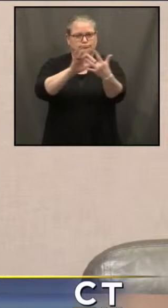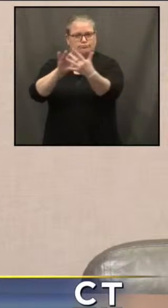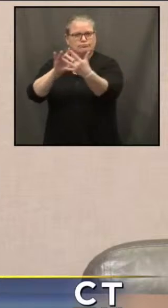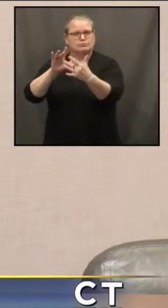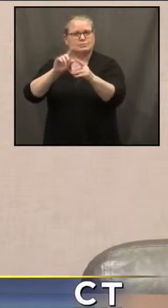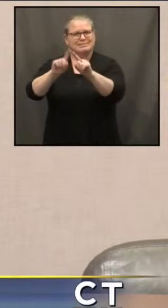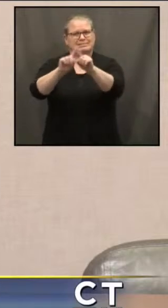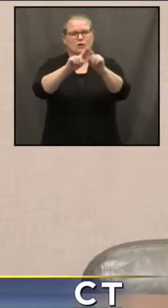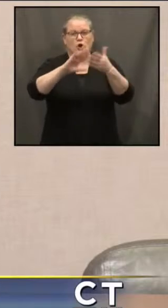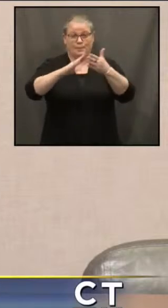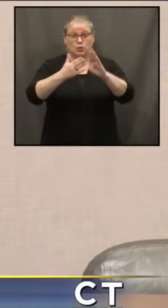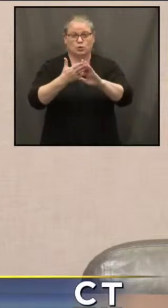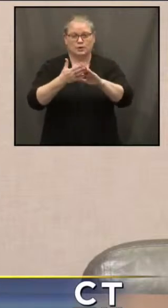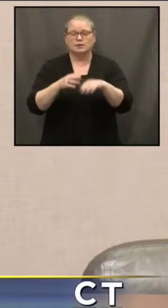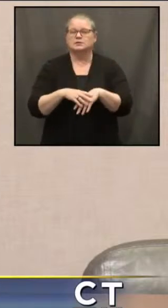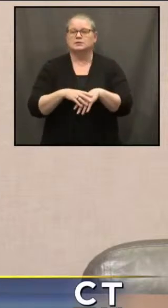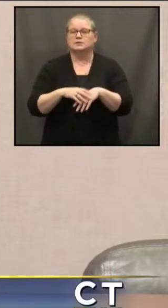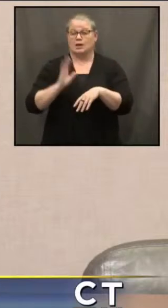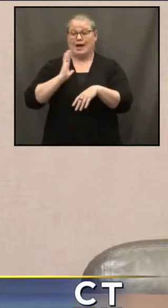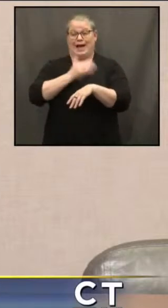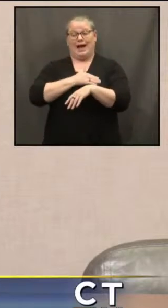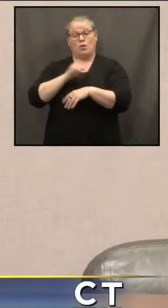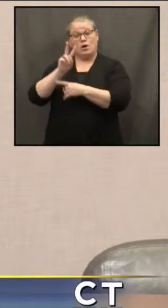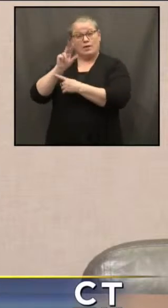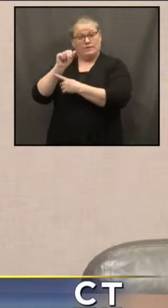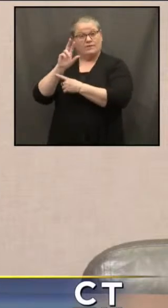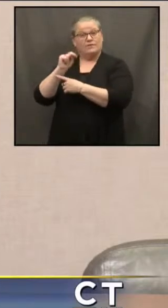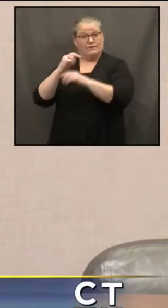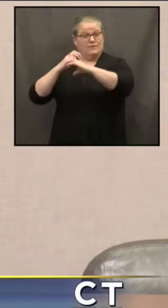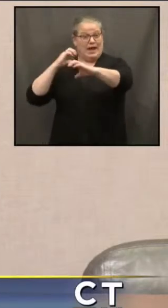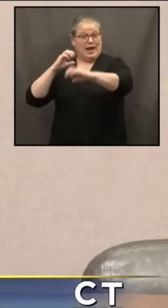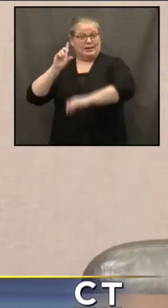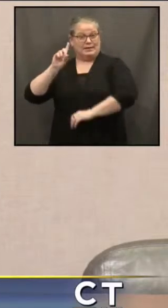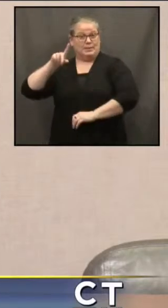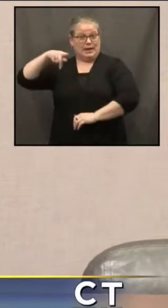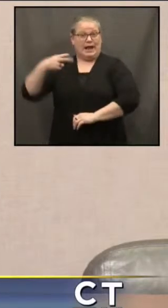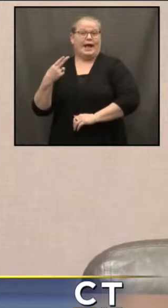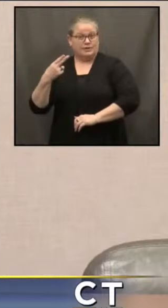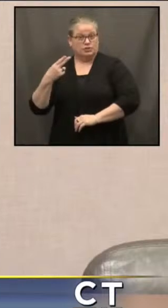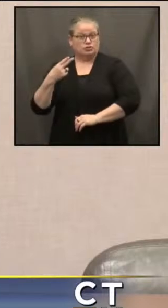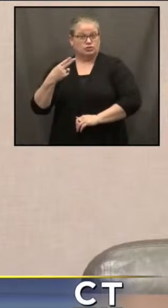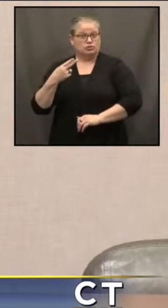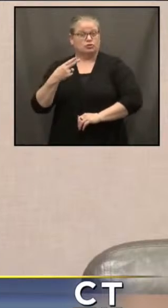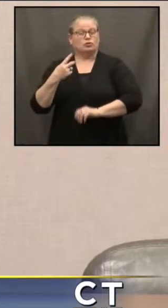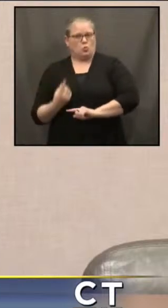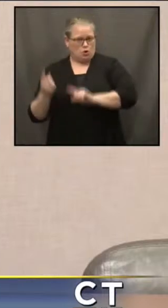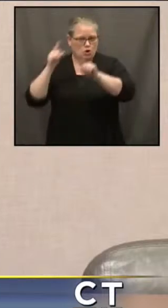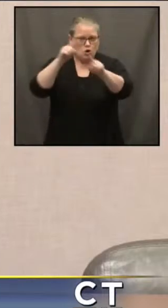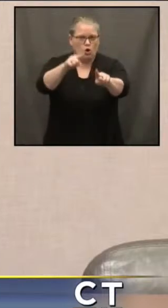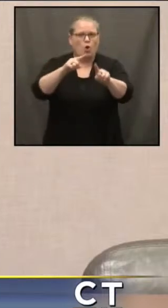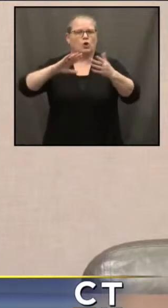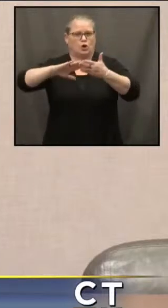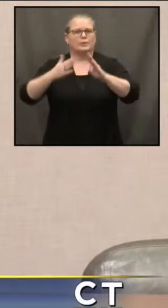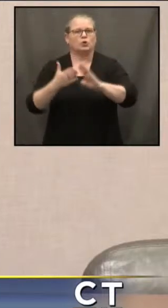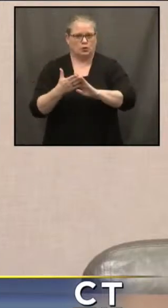vans into communities and meet kids where they are, meet families where they are.